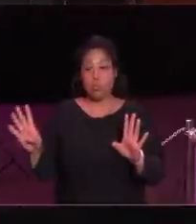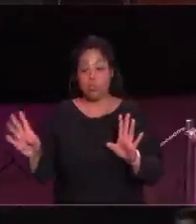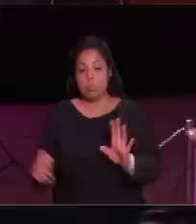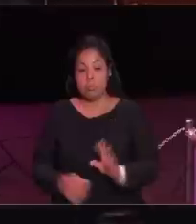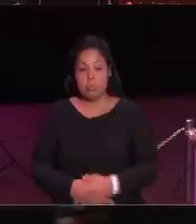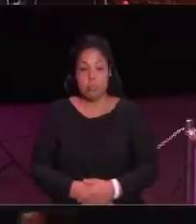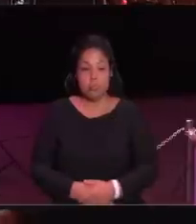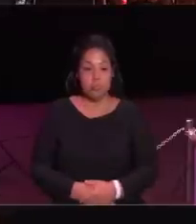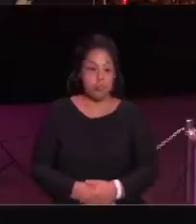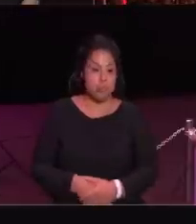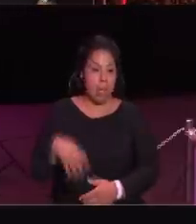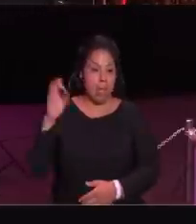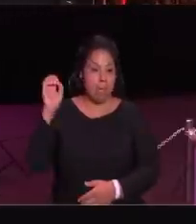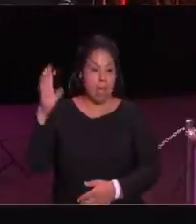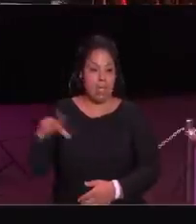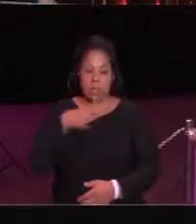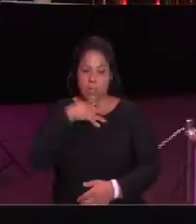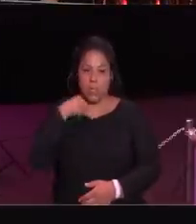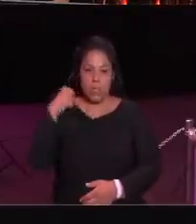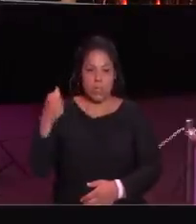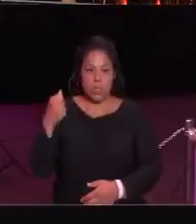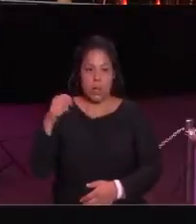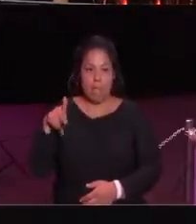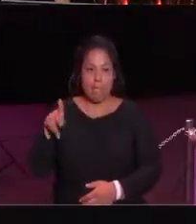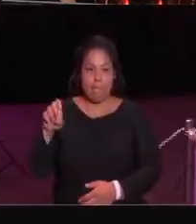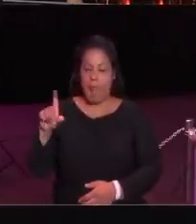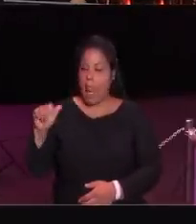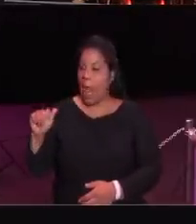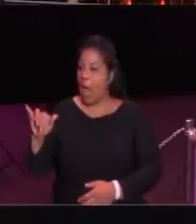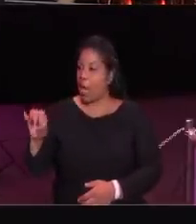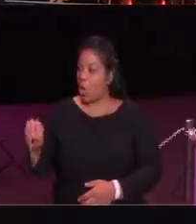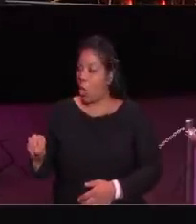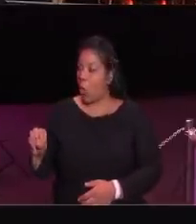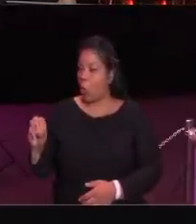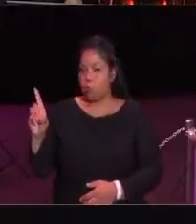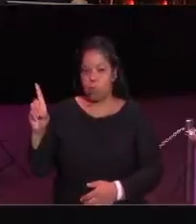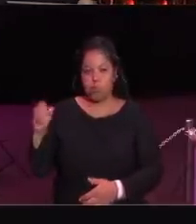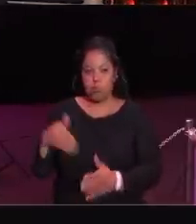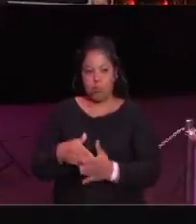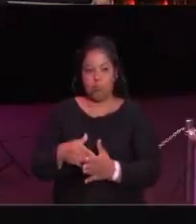Pastor Elder Pelayo, $1,000. God bless you.